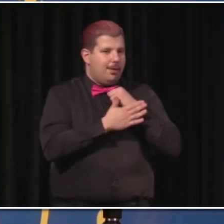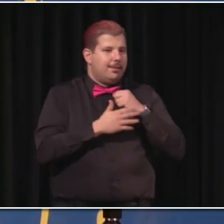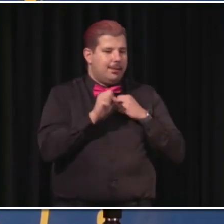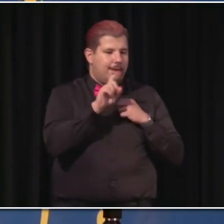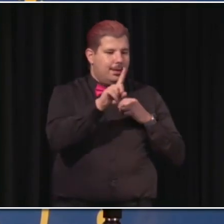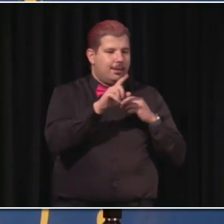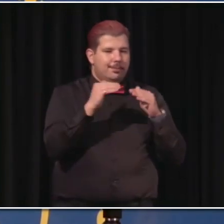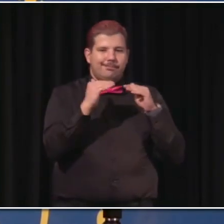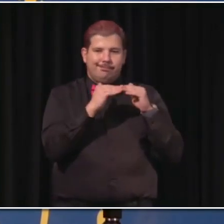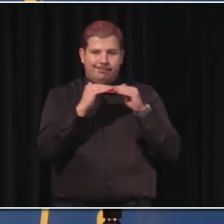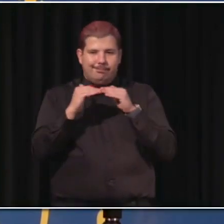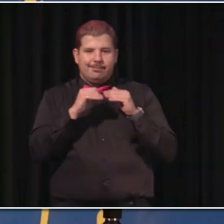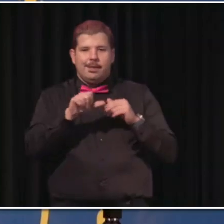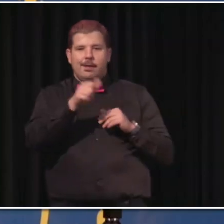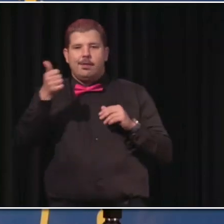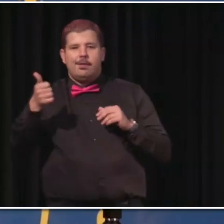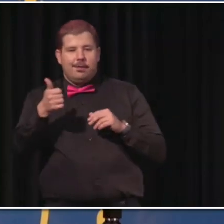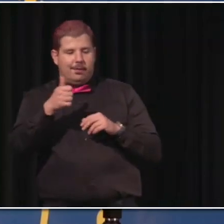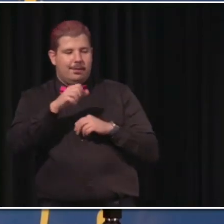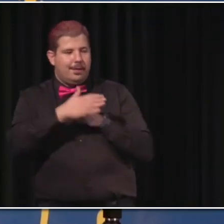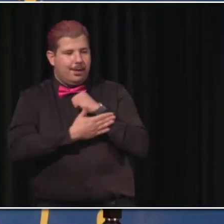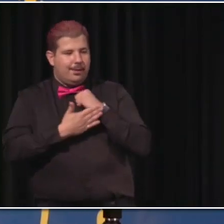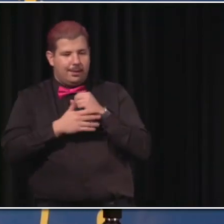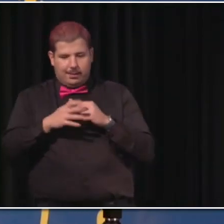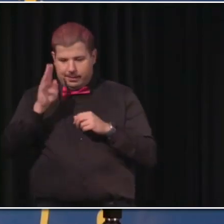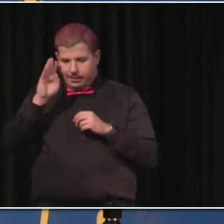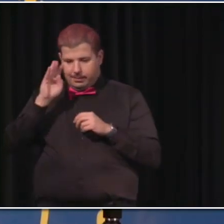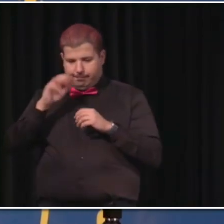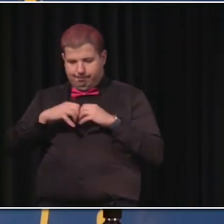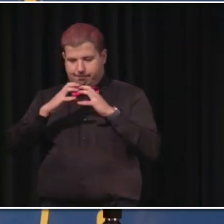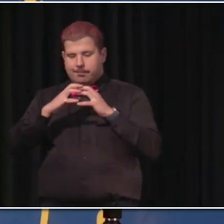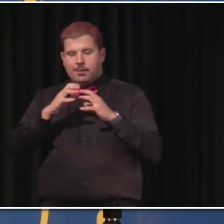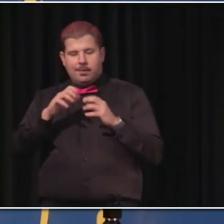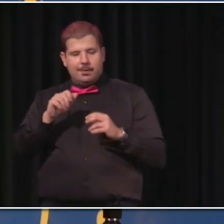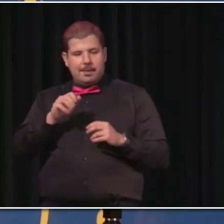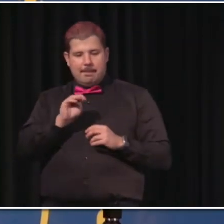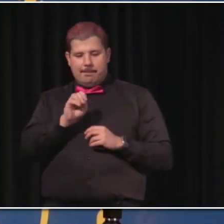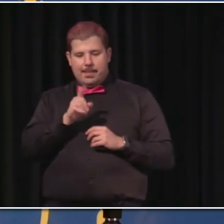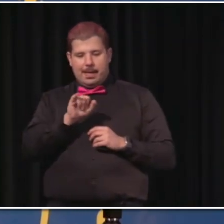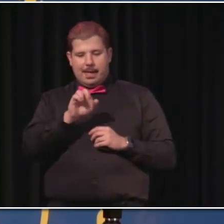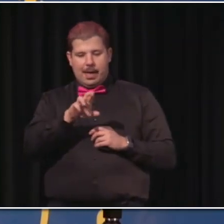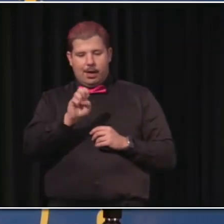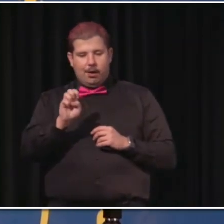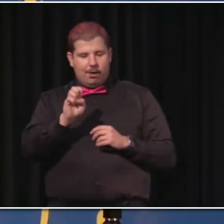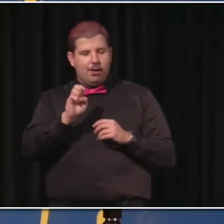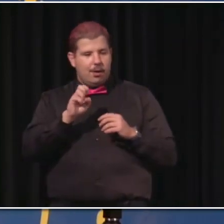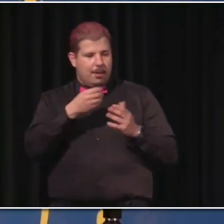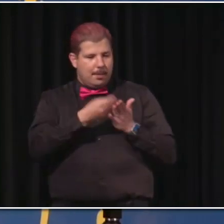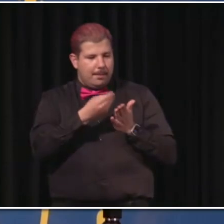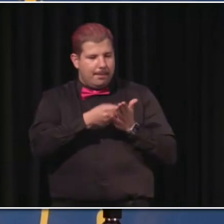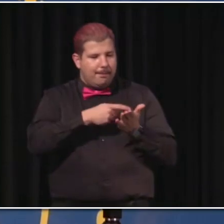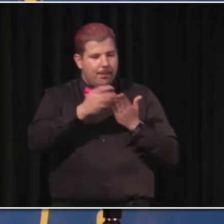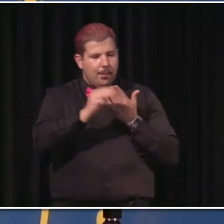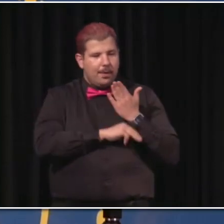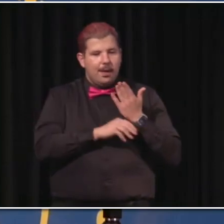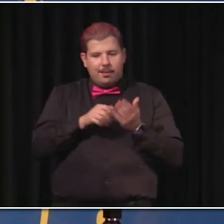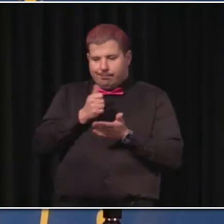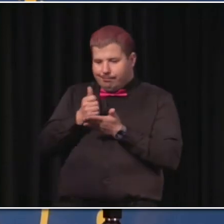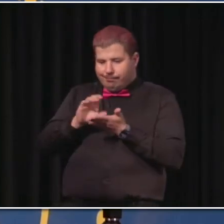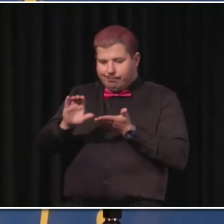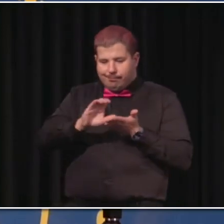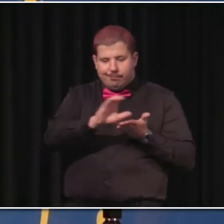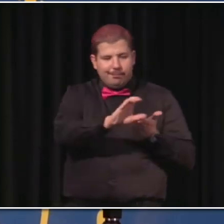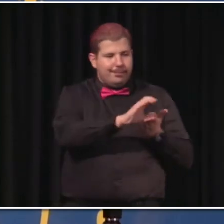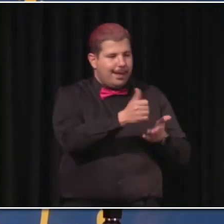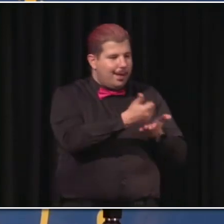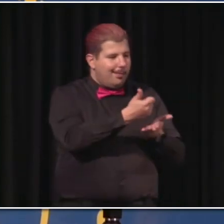done, create our own Medicaid health care plan, so that our tax dollars are spent helping patients, not